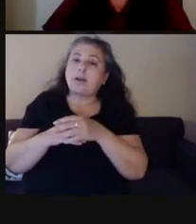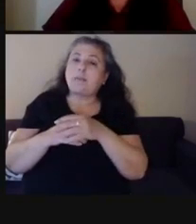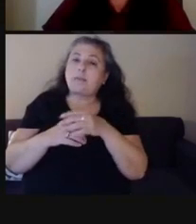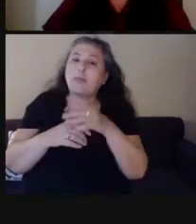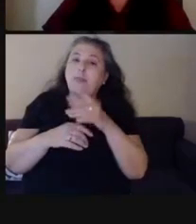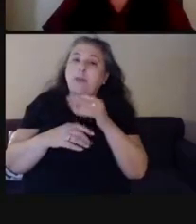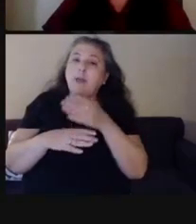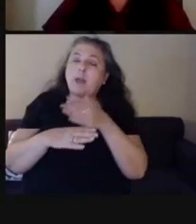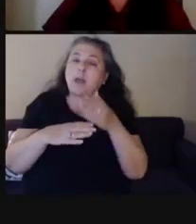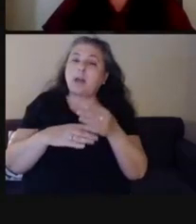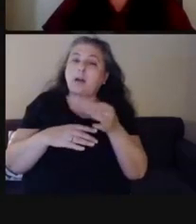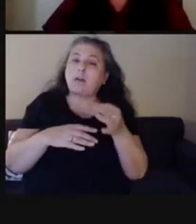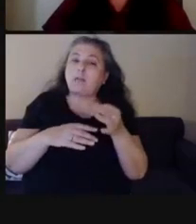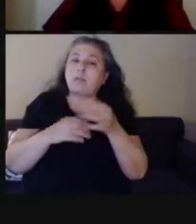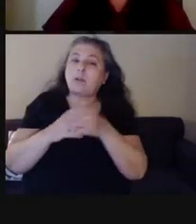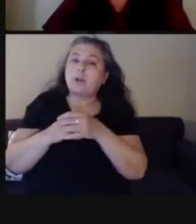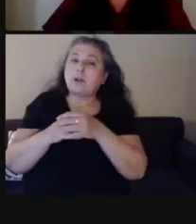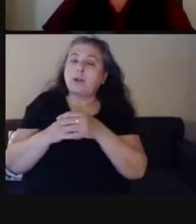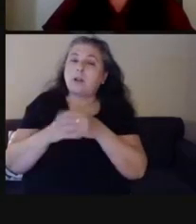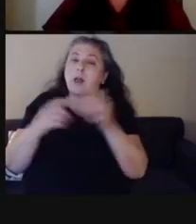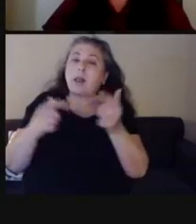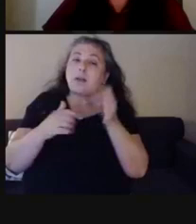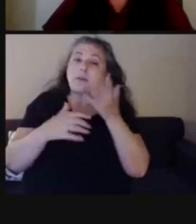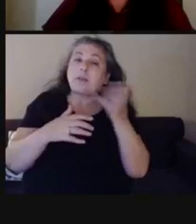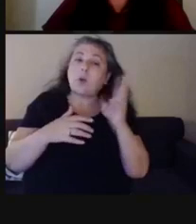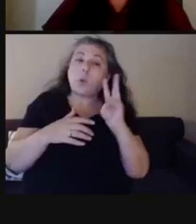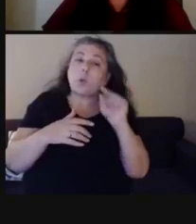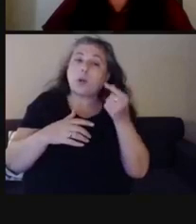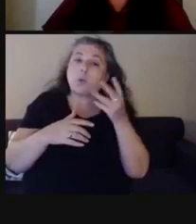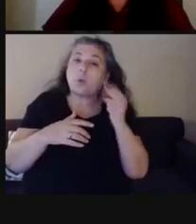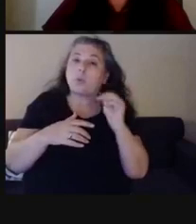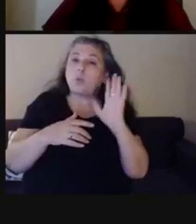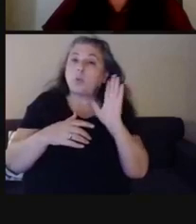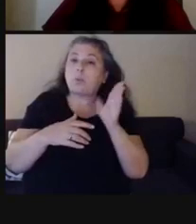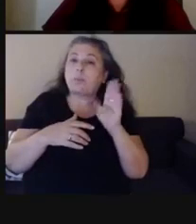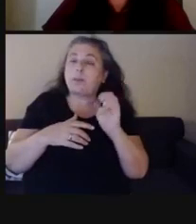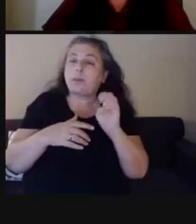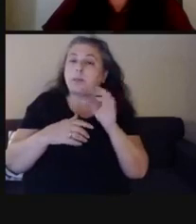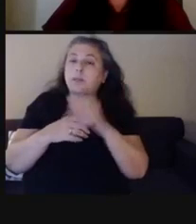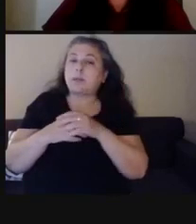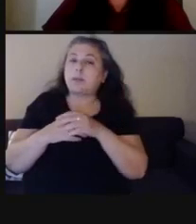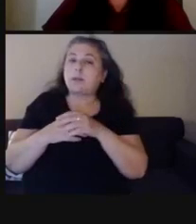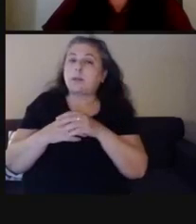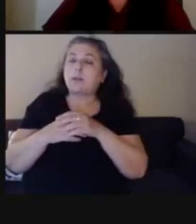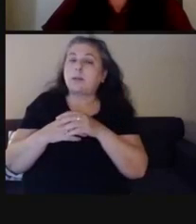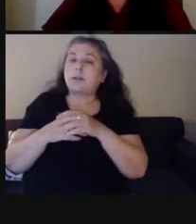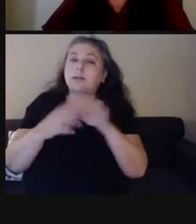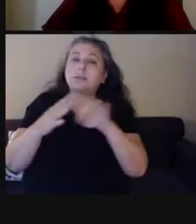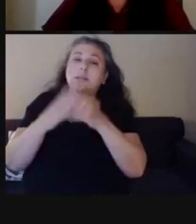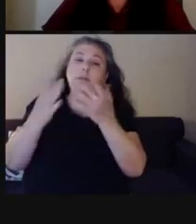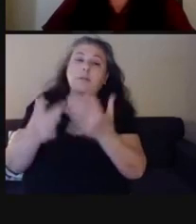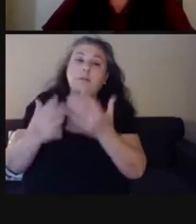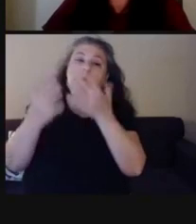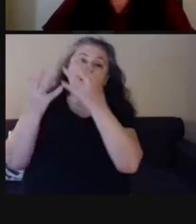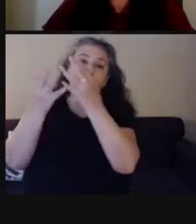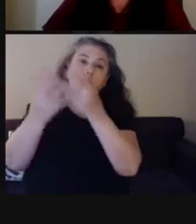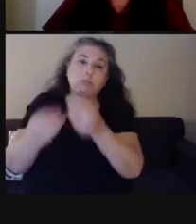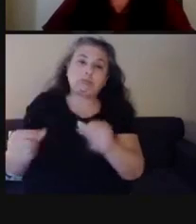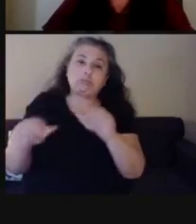of the life of this wigwam, it would be set on fire and returned to the